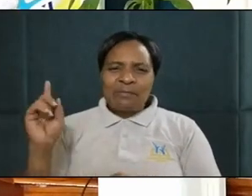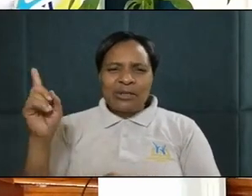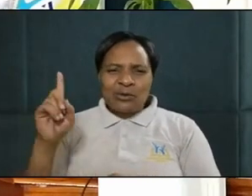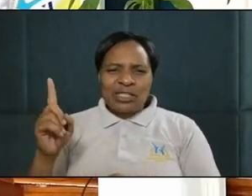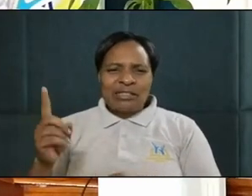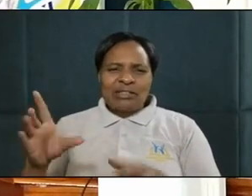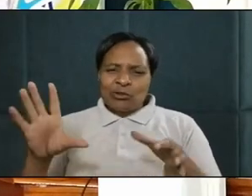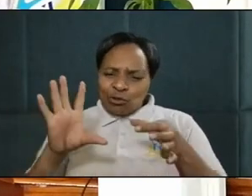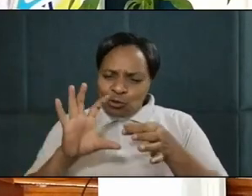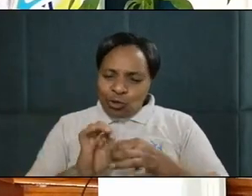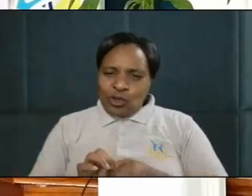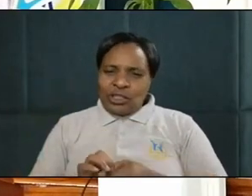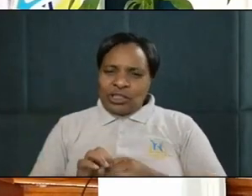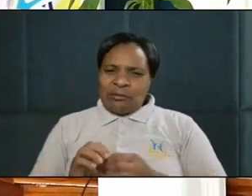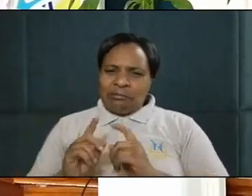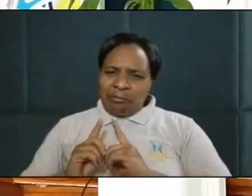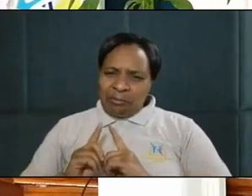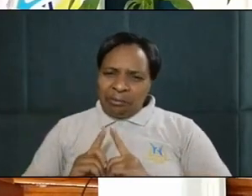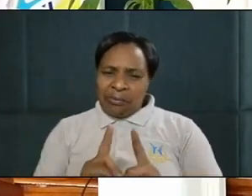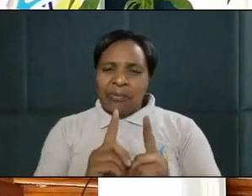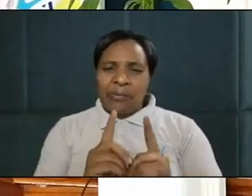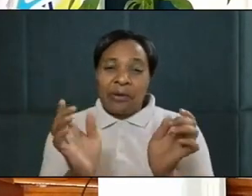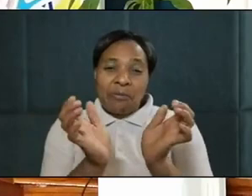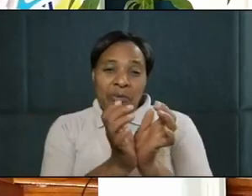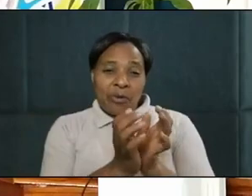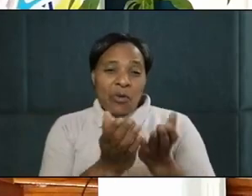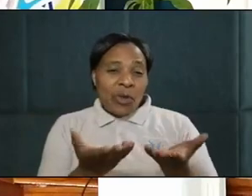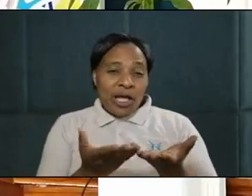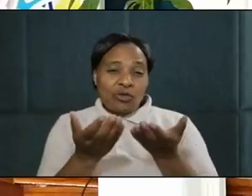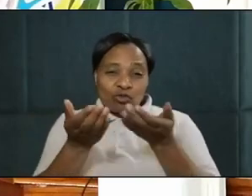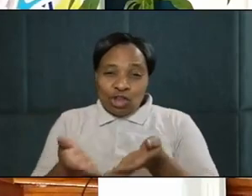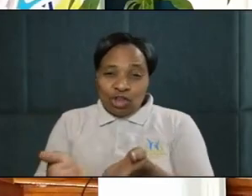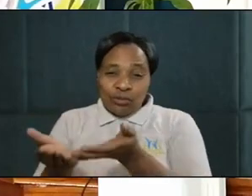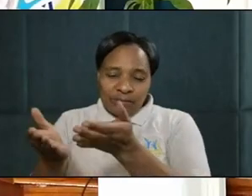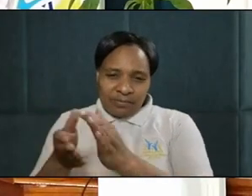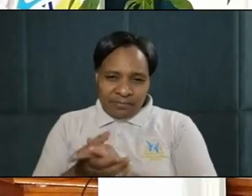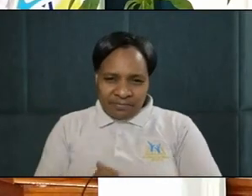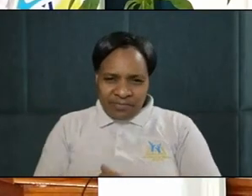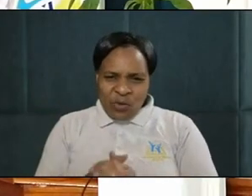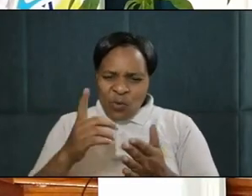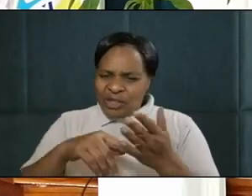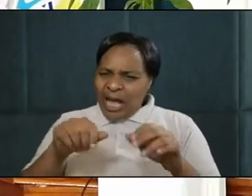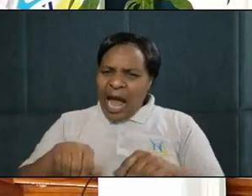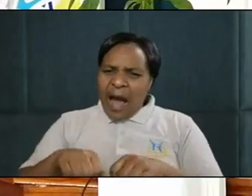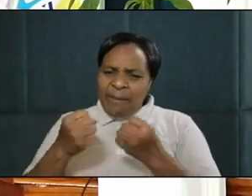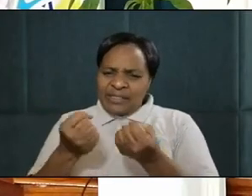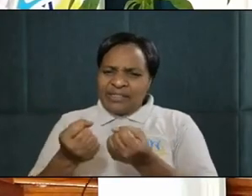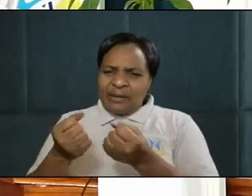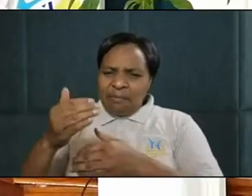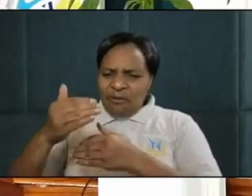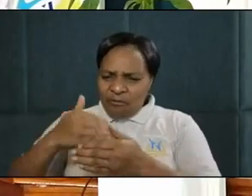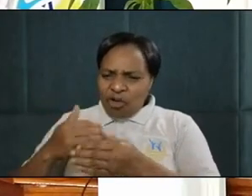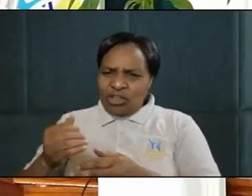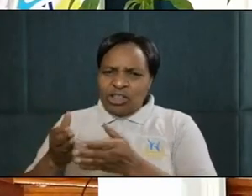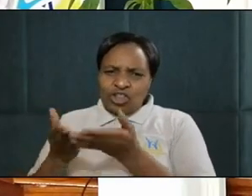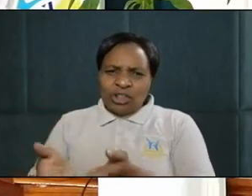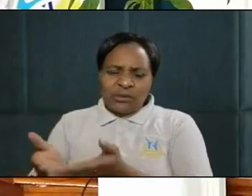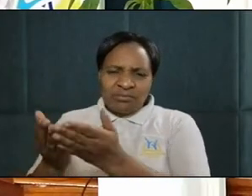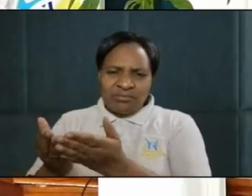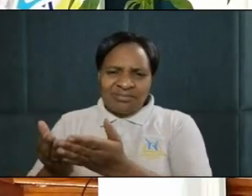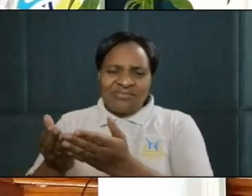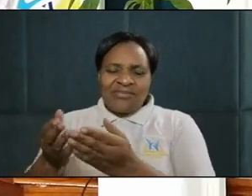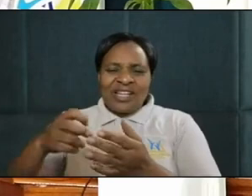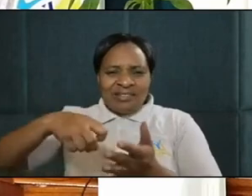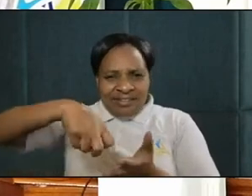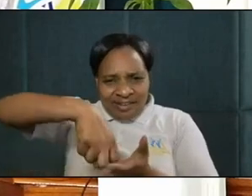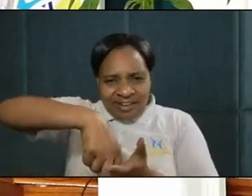They accompany Paul to the shore. And did you say what happened at the shore? What happens there when they get to the shore? They knelt down and prayed. Oh,